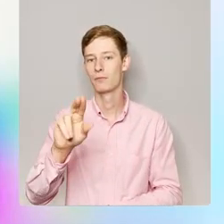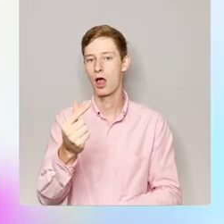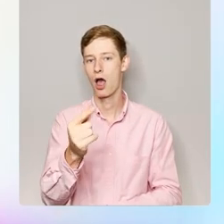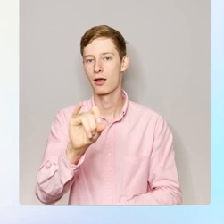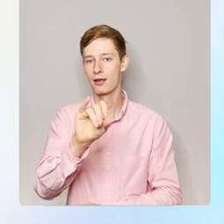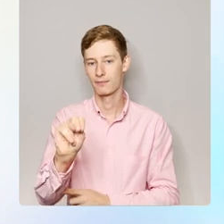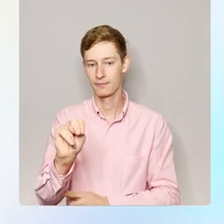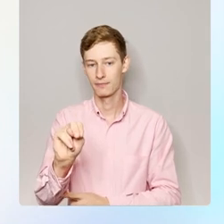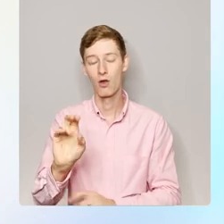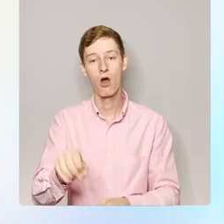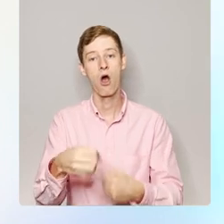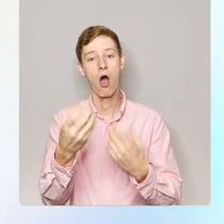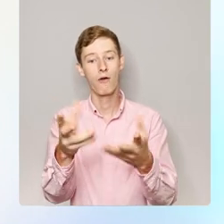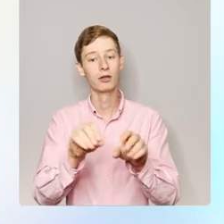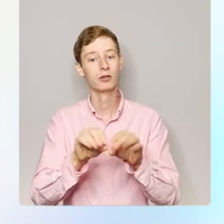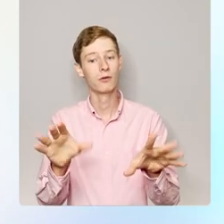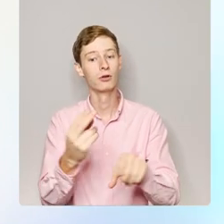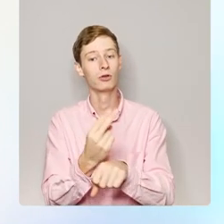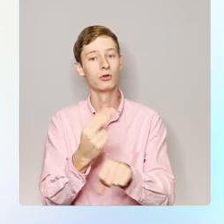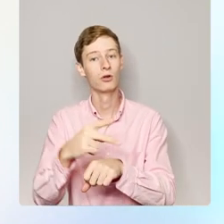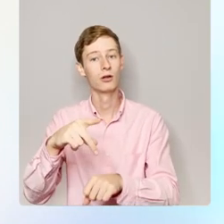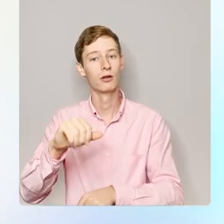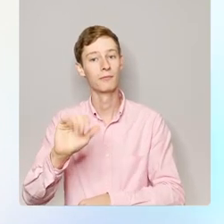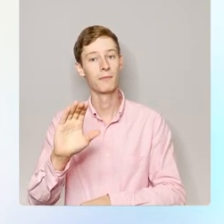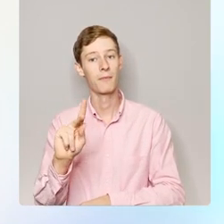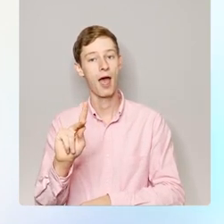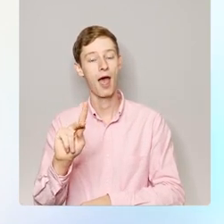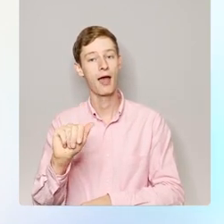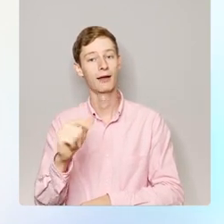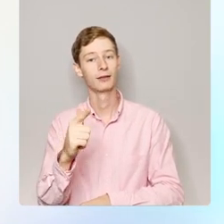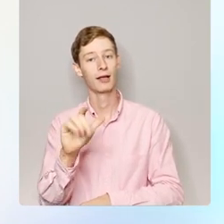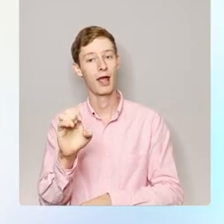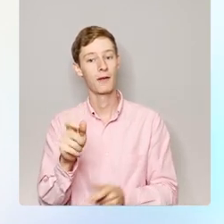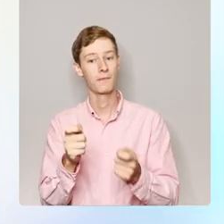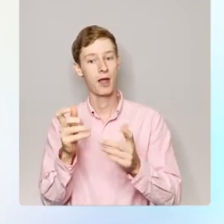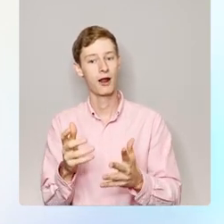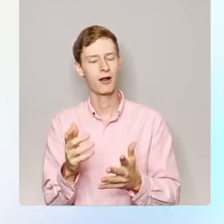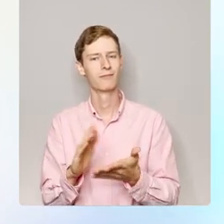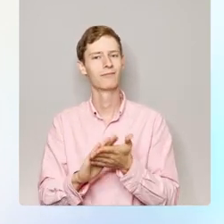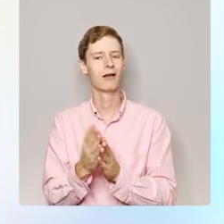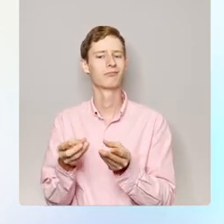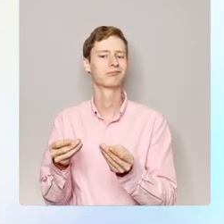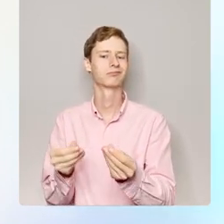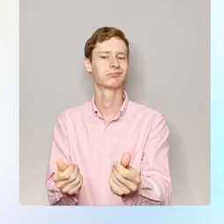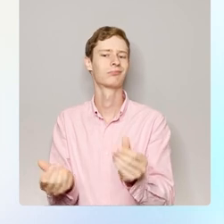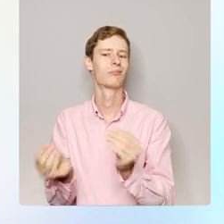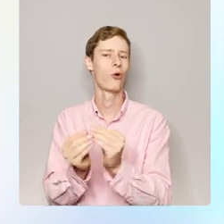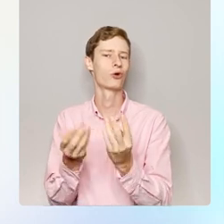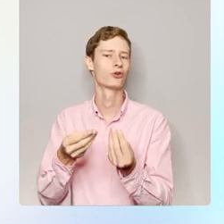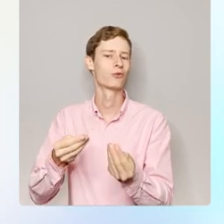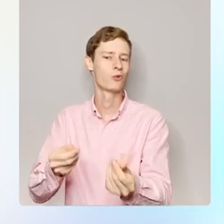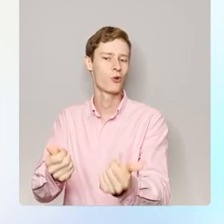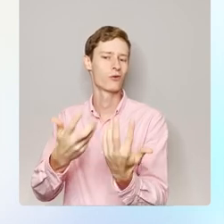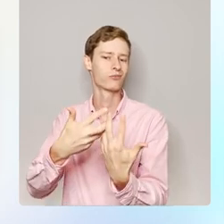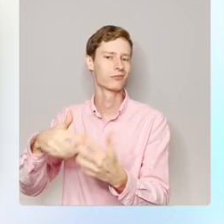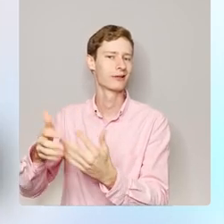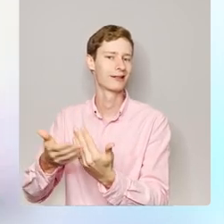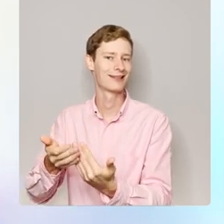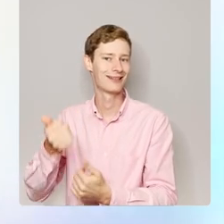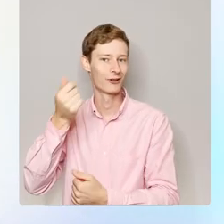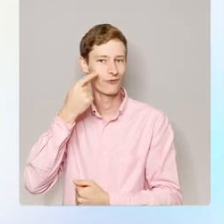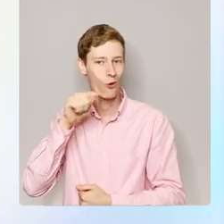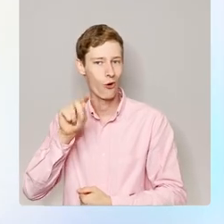We'll be offering distribution via Package Manager to simplify and streamline the installation and update process.